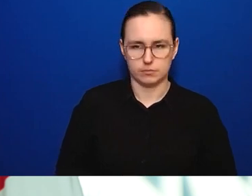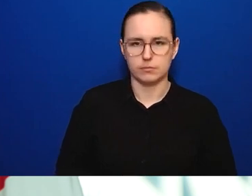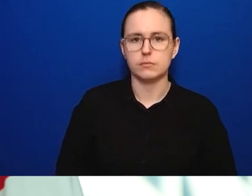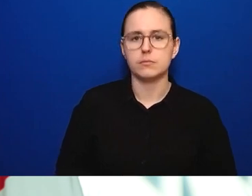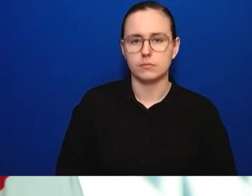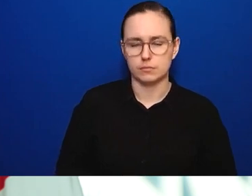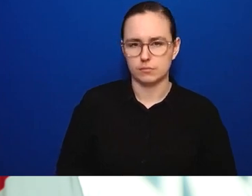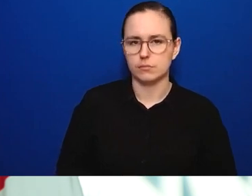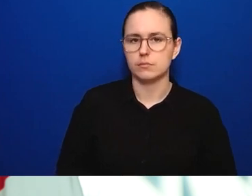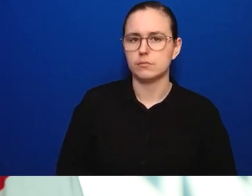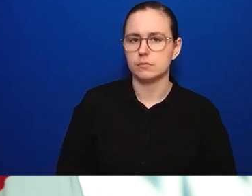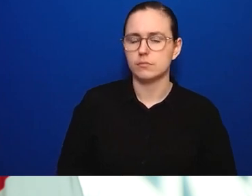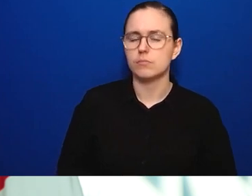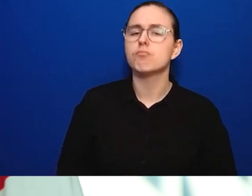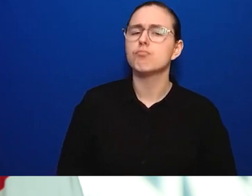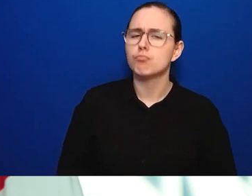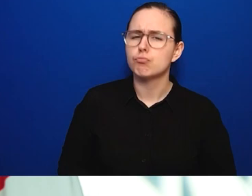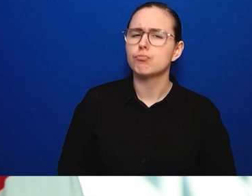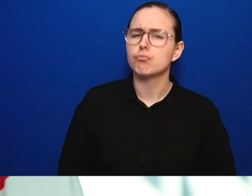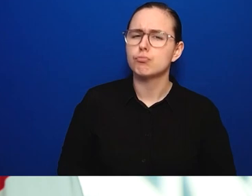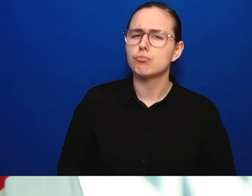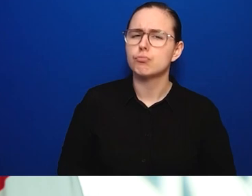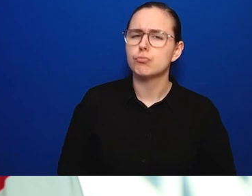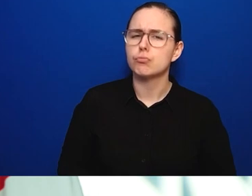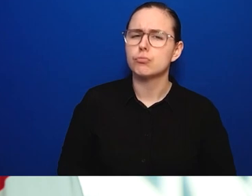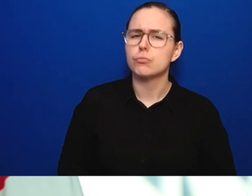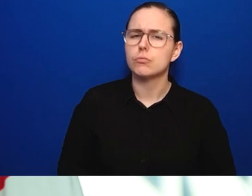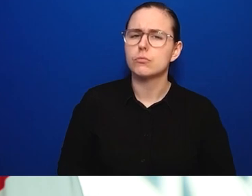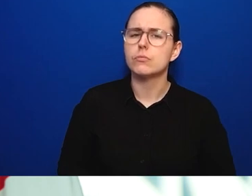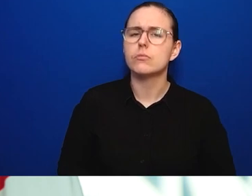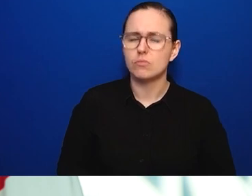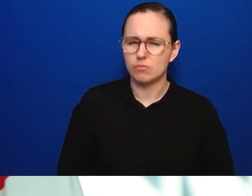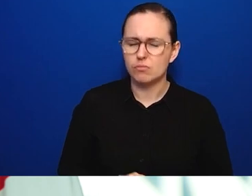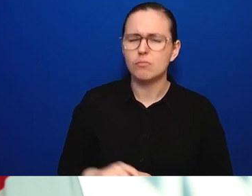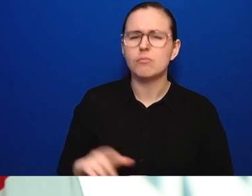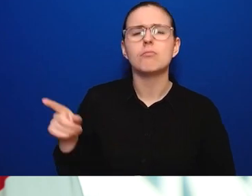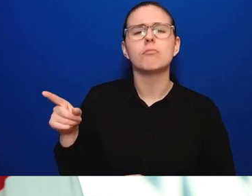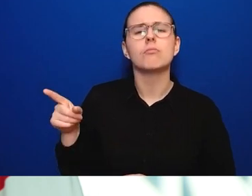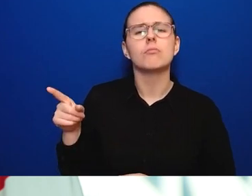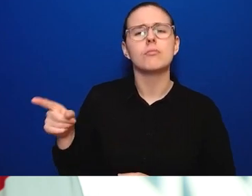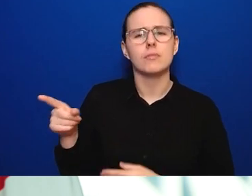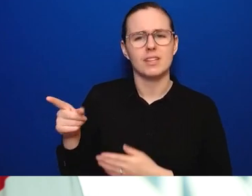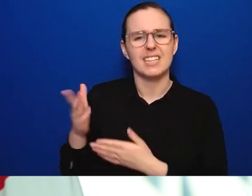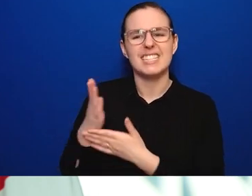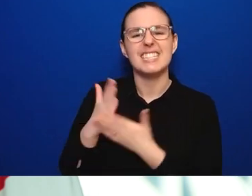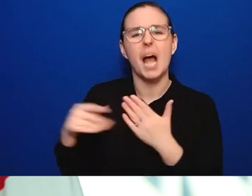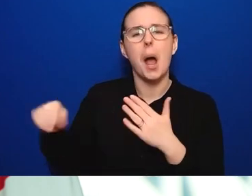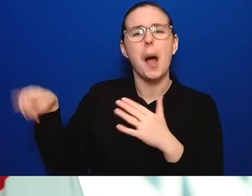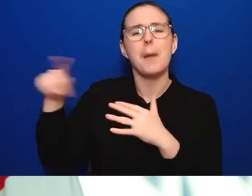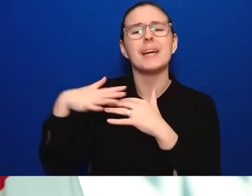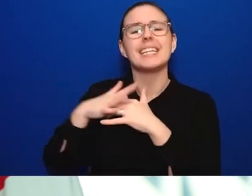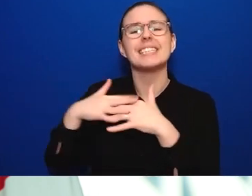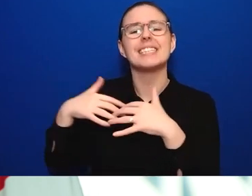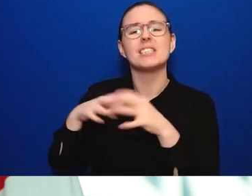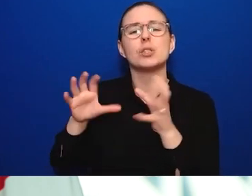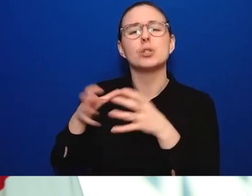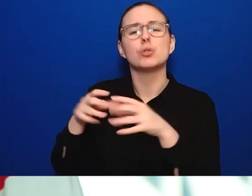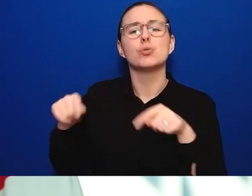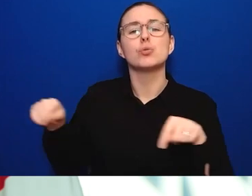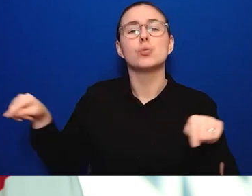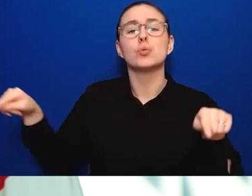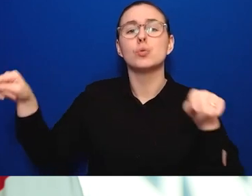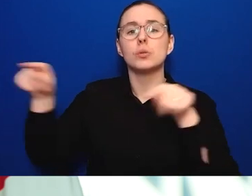communities, are still in recovery mode, I've spoken with some people who say they haven't even exhaled enough to prepare for the spring